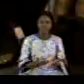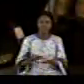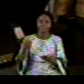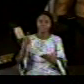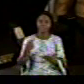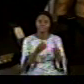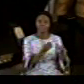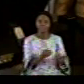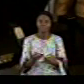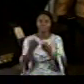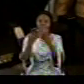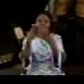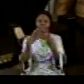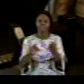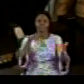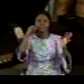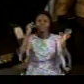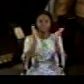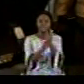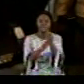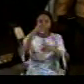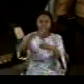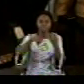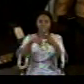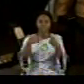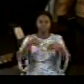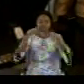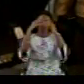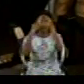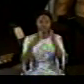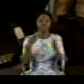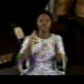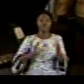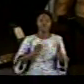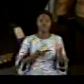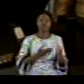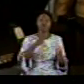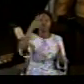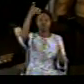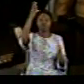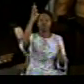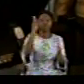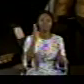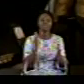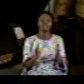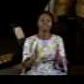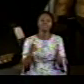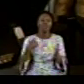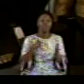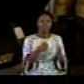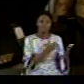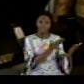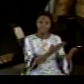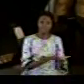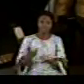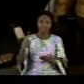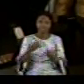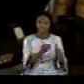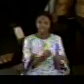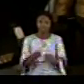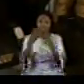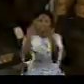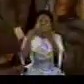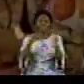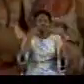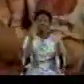Sacrifice of praise into the house of the Lord. We bring the